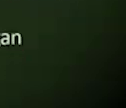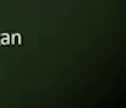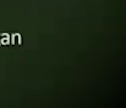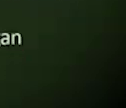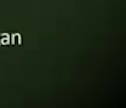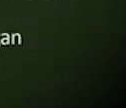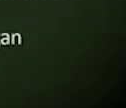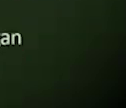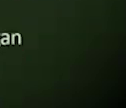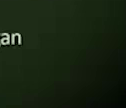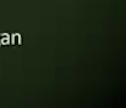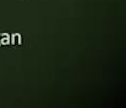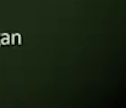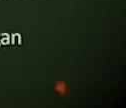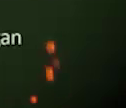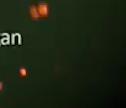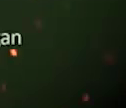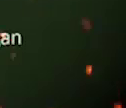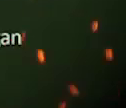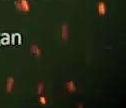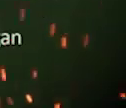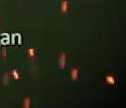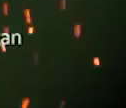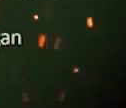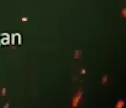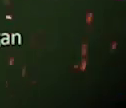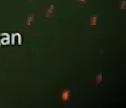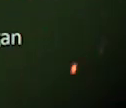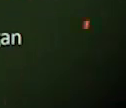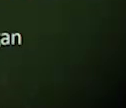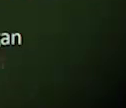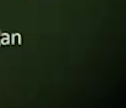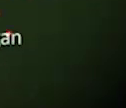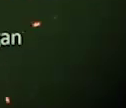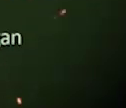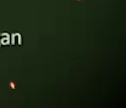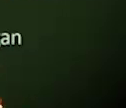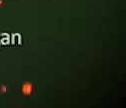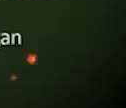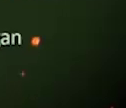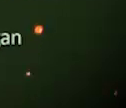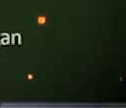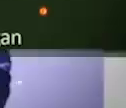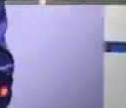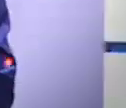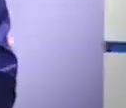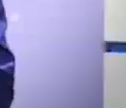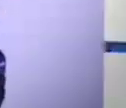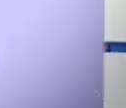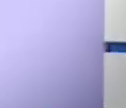our place in what God is doing in our generation. And I'll be reading, I'll be engaging